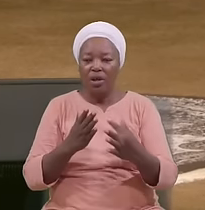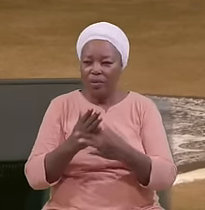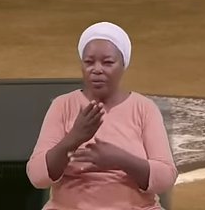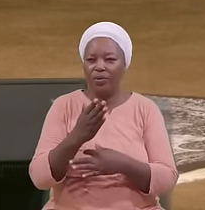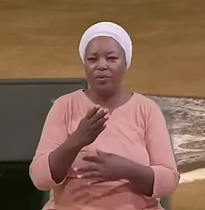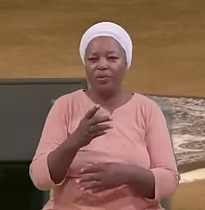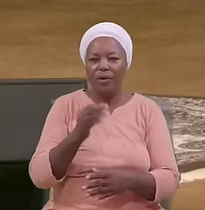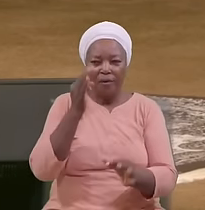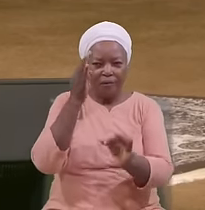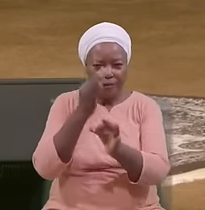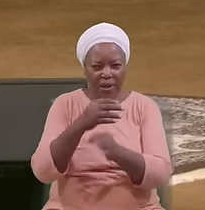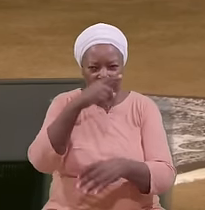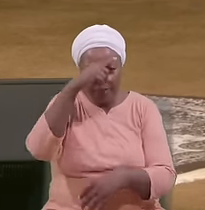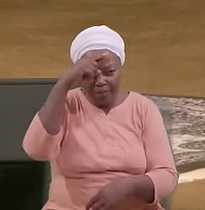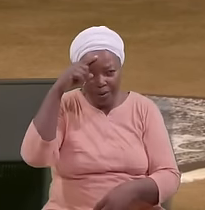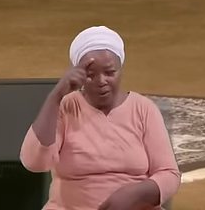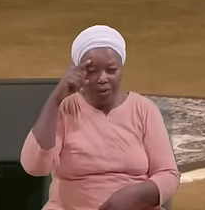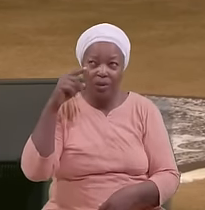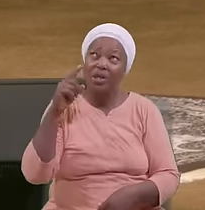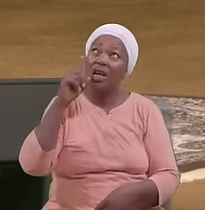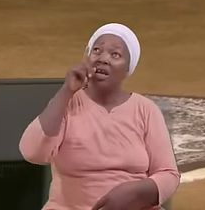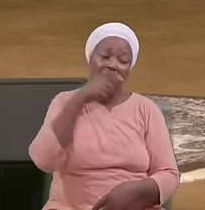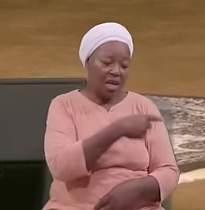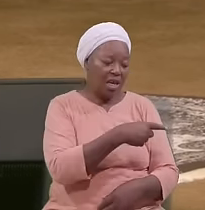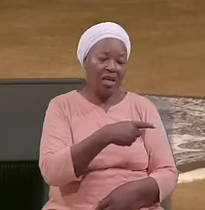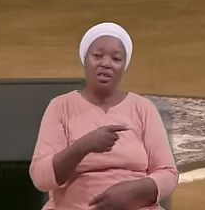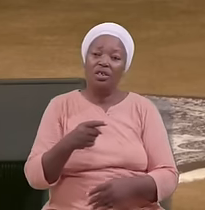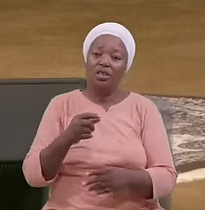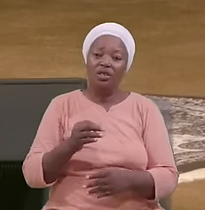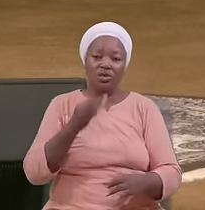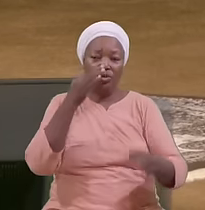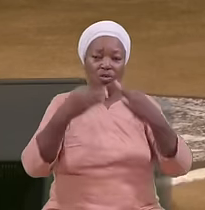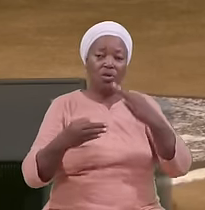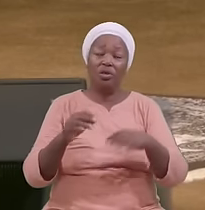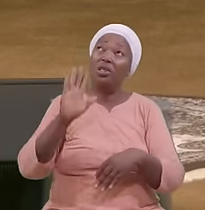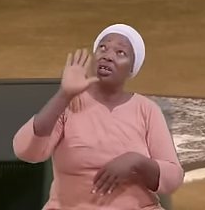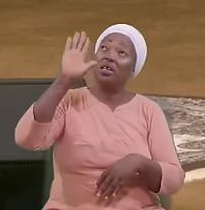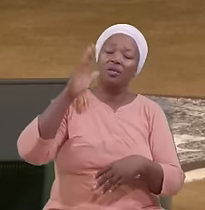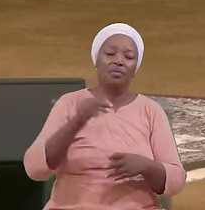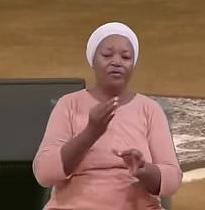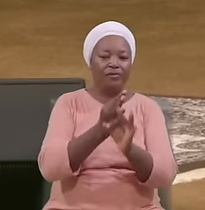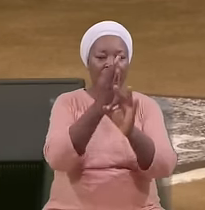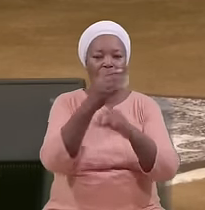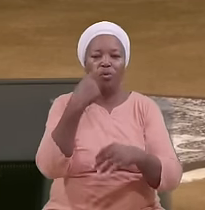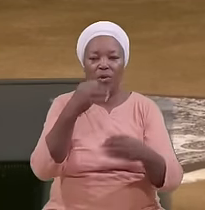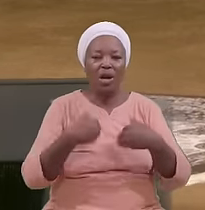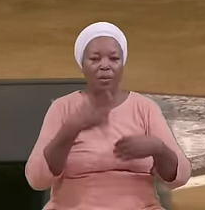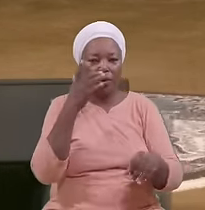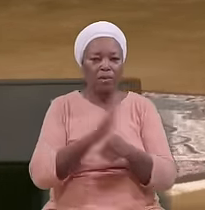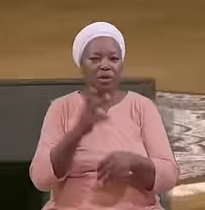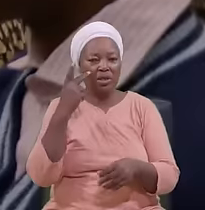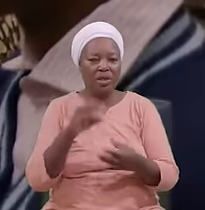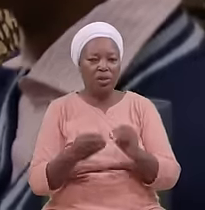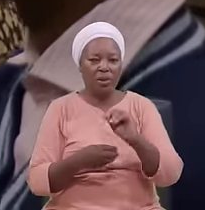faith, because she judged him faithful who had promised. Look at number three. Number